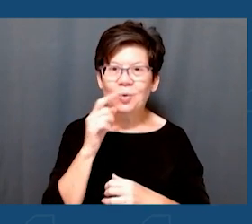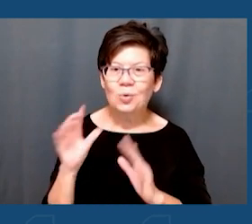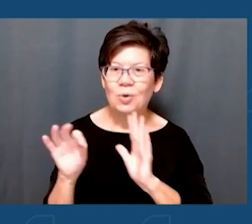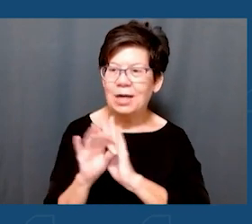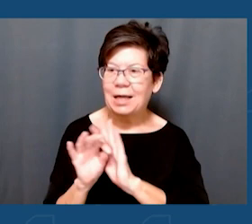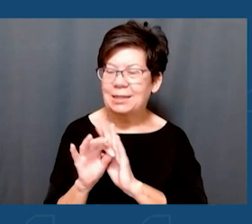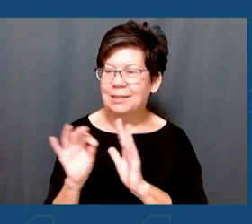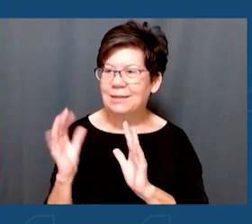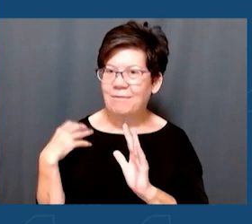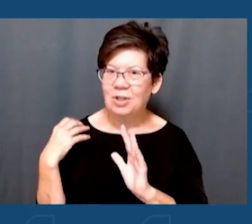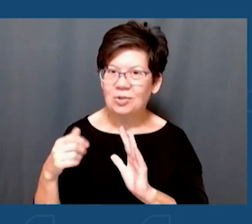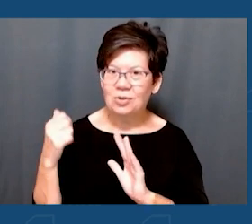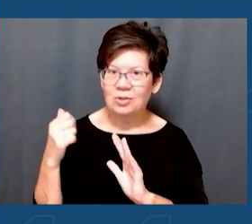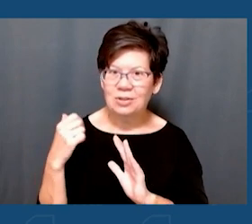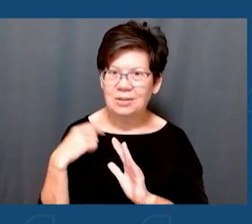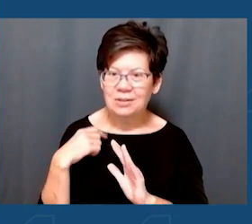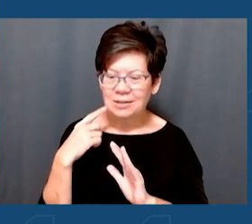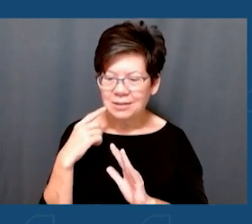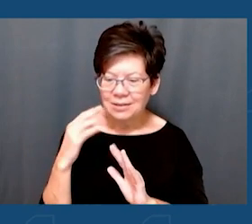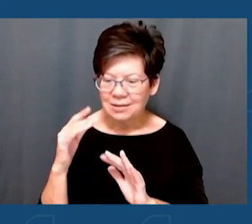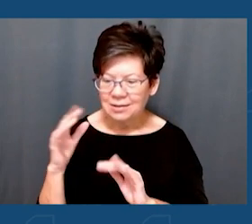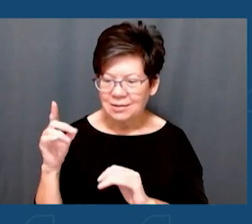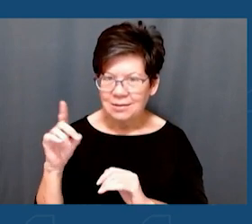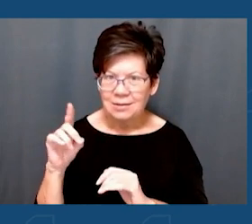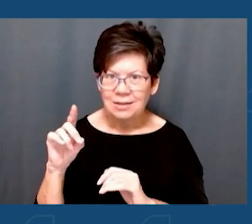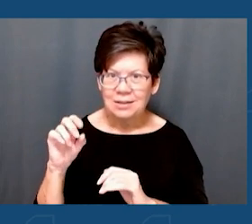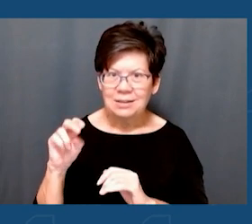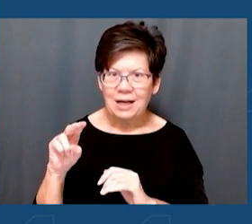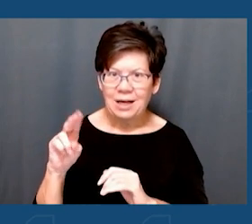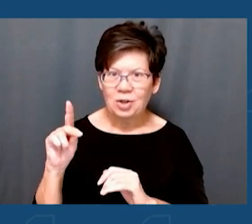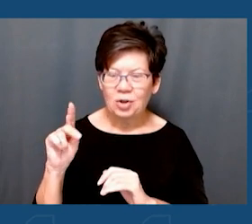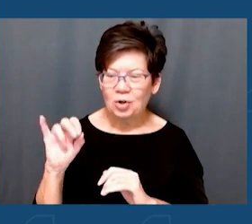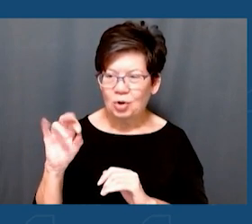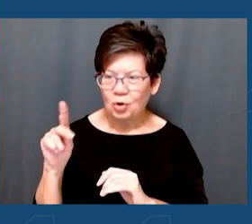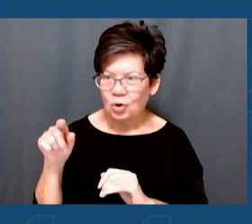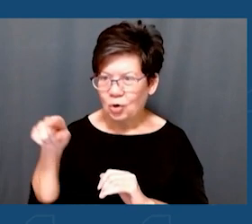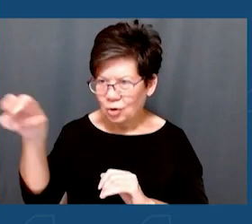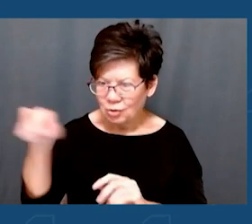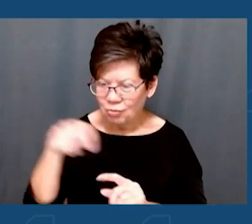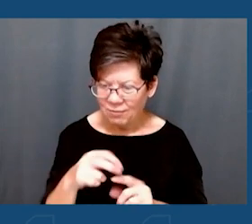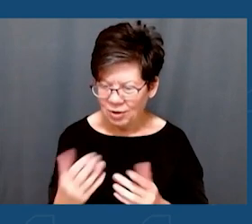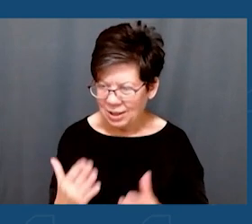Willie Rosas has traveled here from Dunkirk. Thank you for your many years of leadership here.